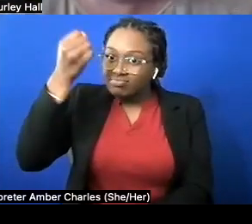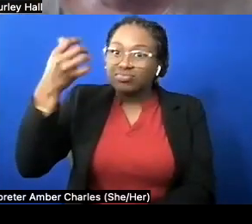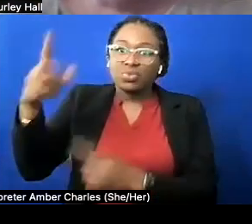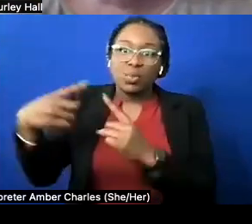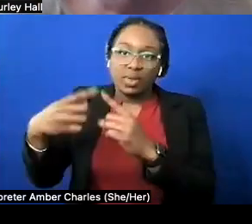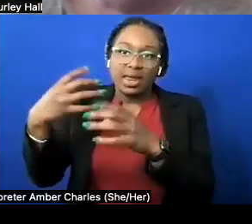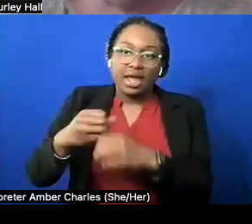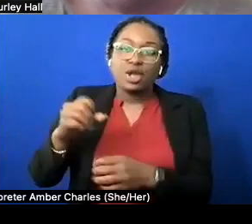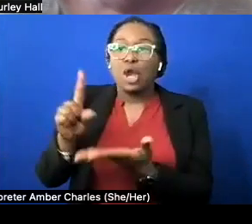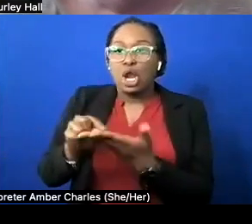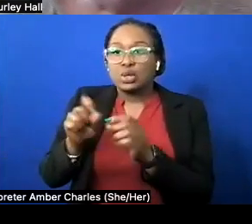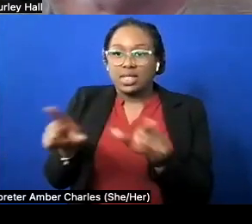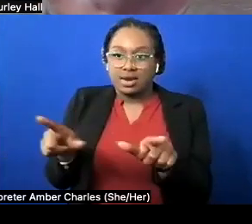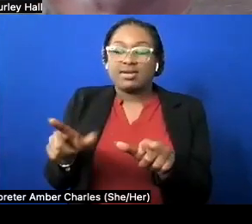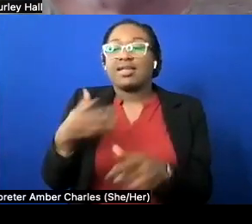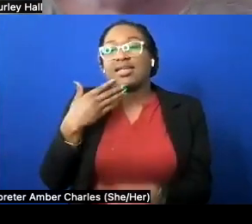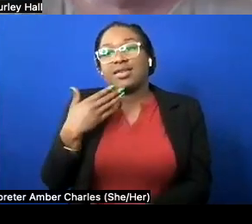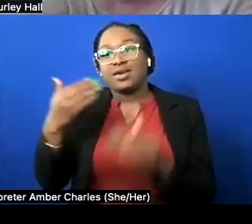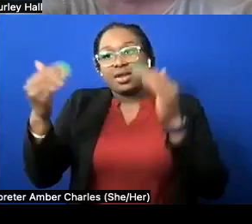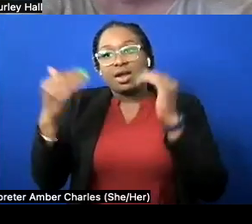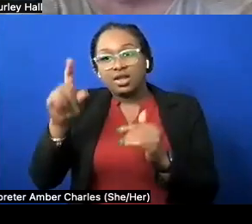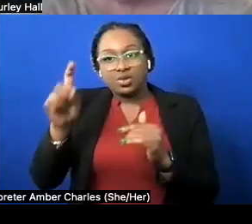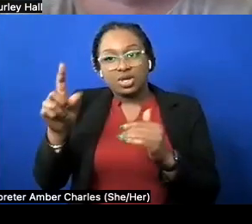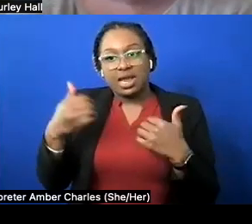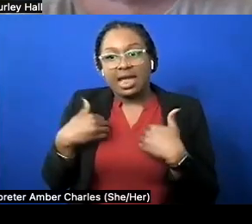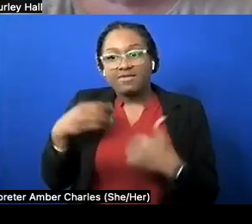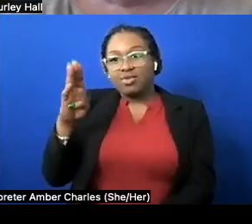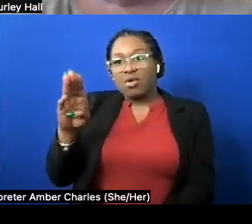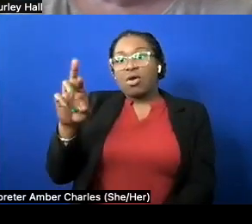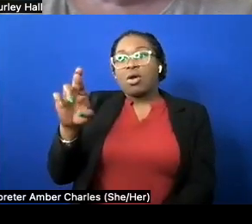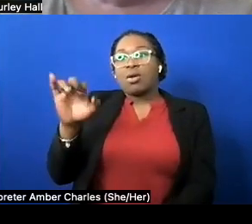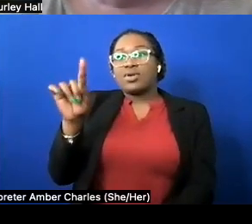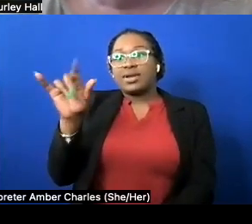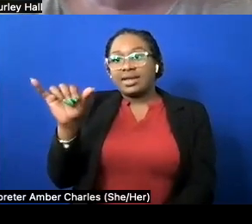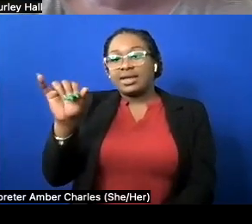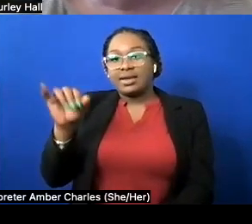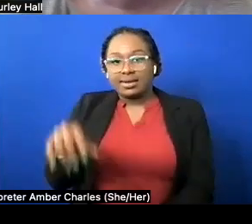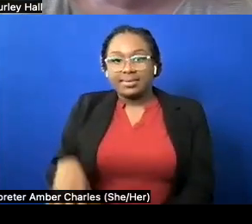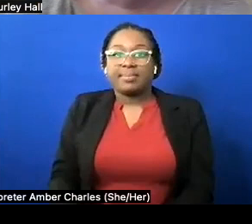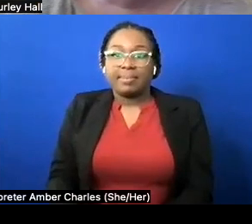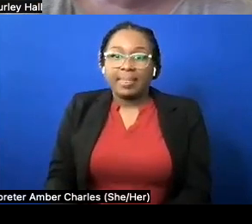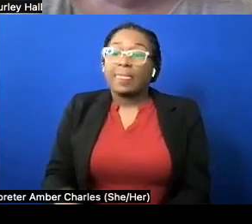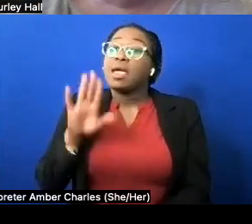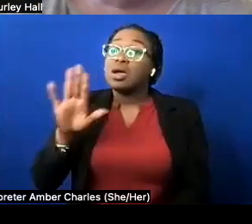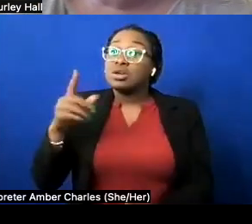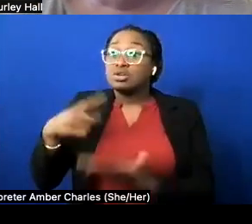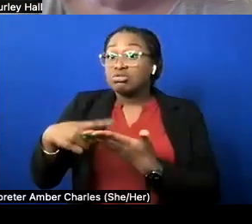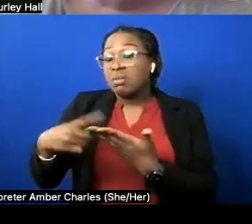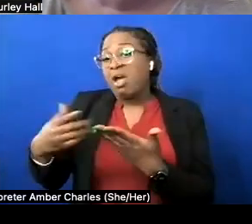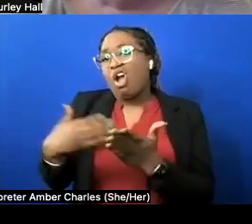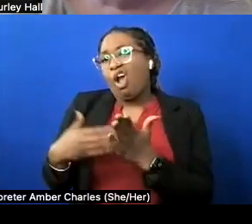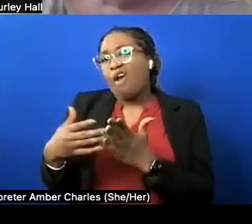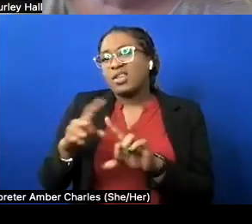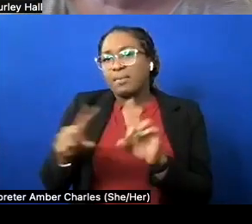much. The next question I have is for Brittany Janay. Brittany, you talk about this often, but